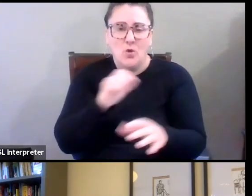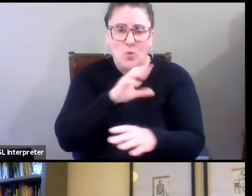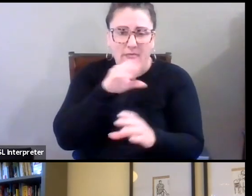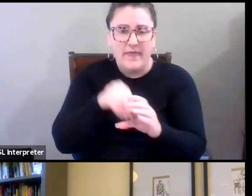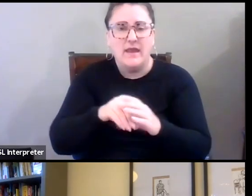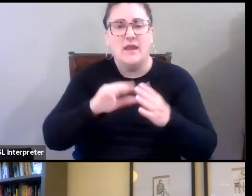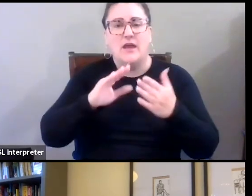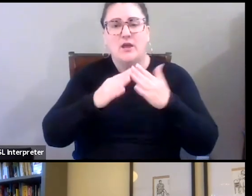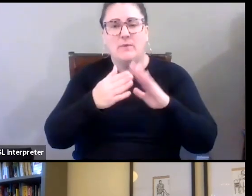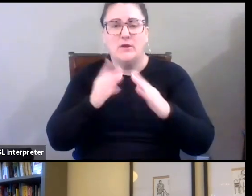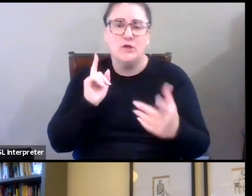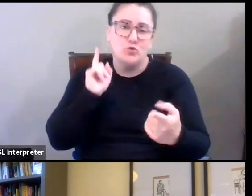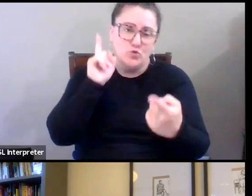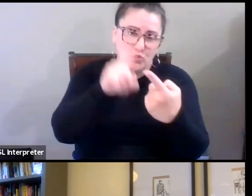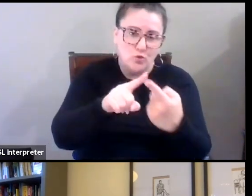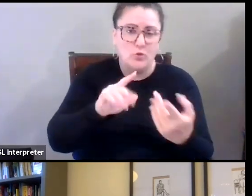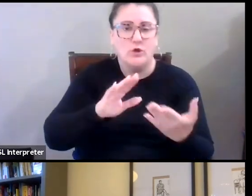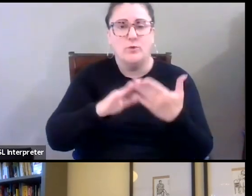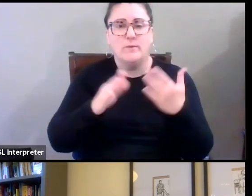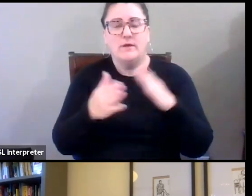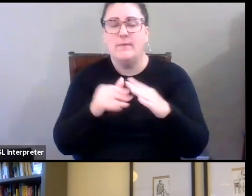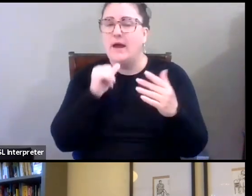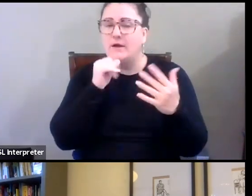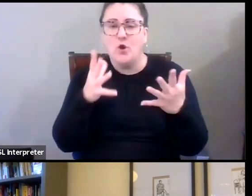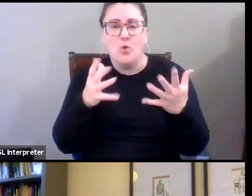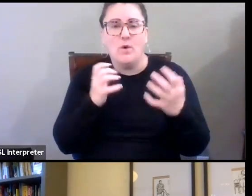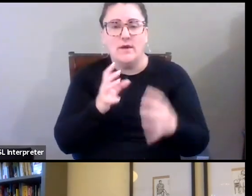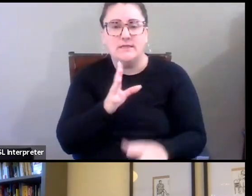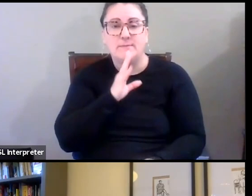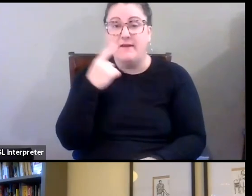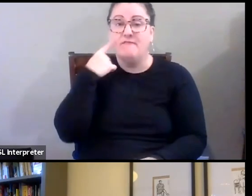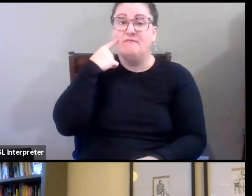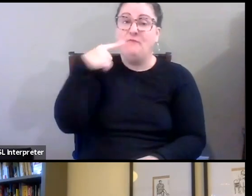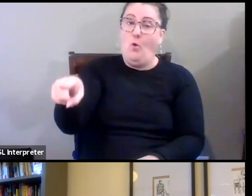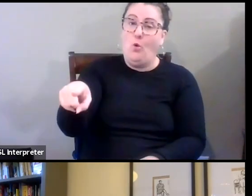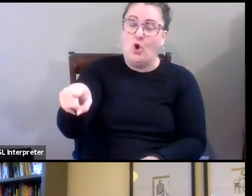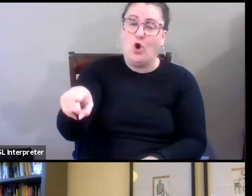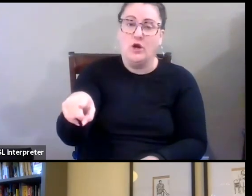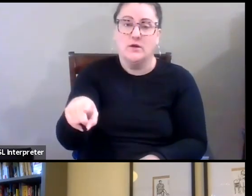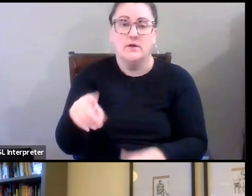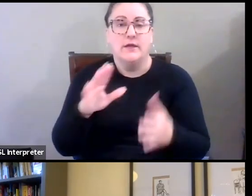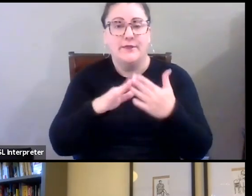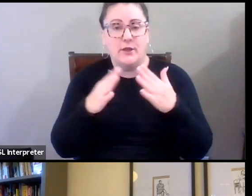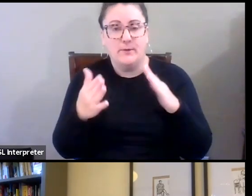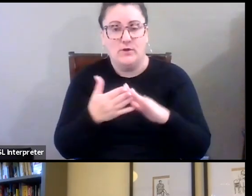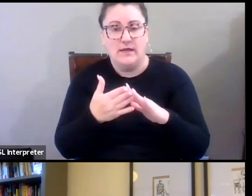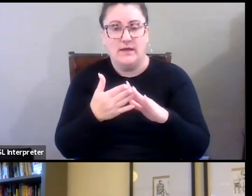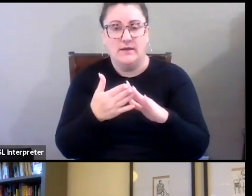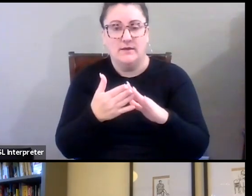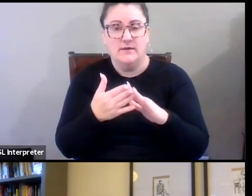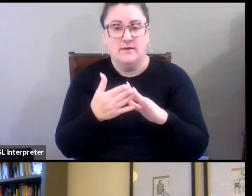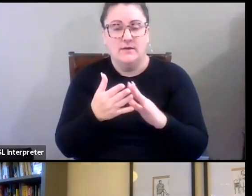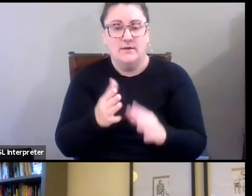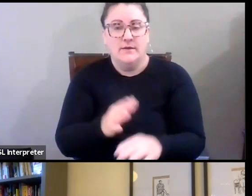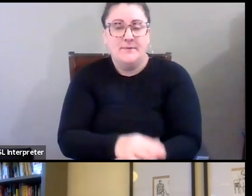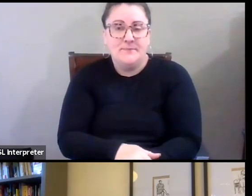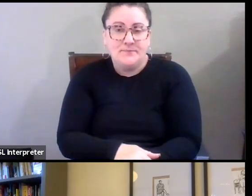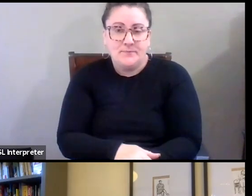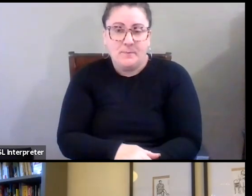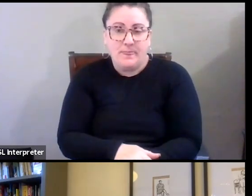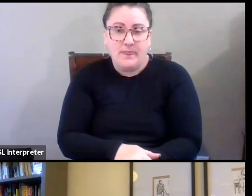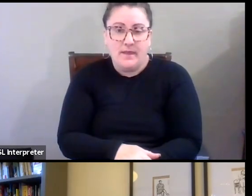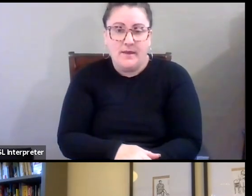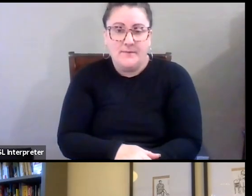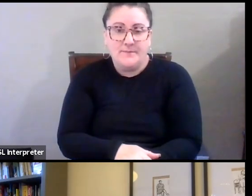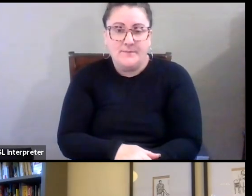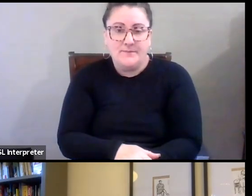to a community, but I also do not want to speak for the community. Mm. And yet I think that